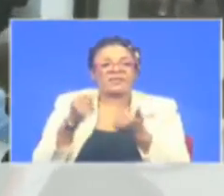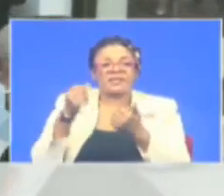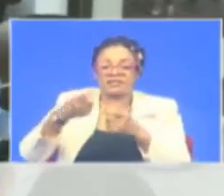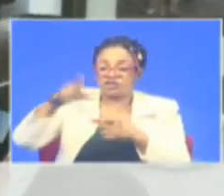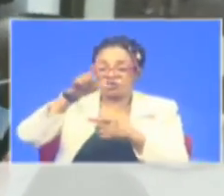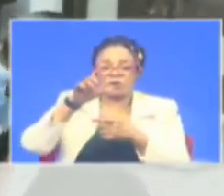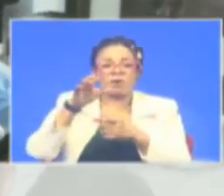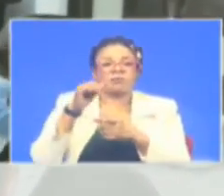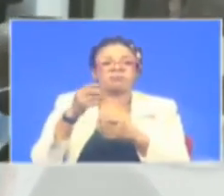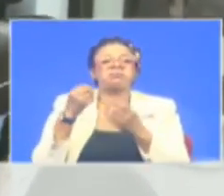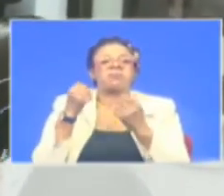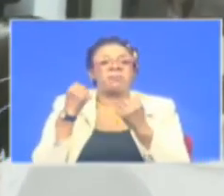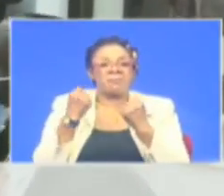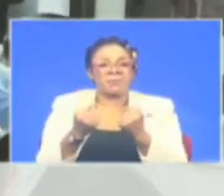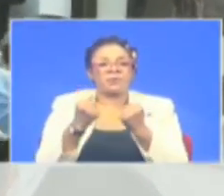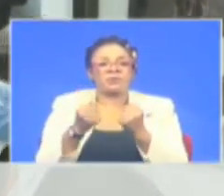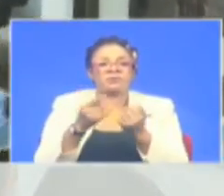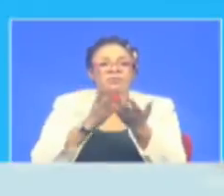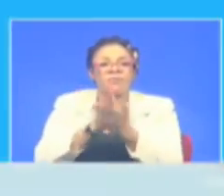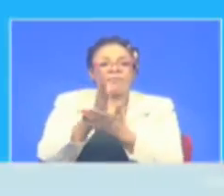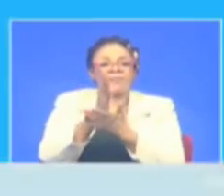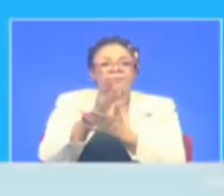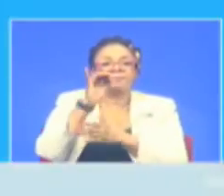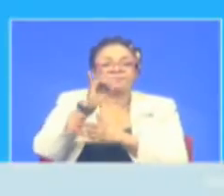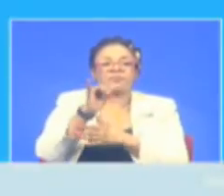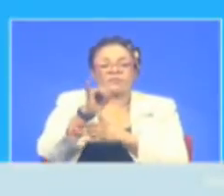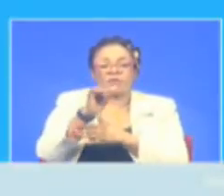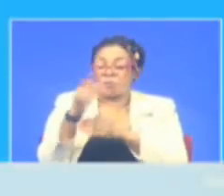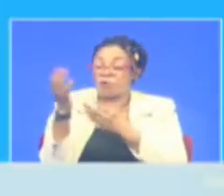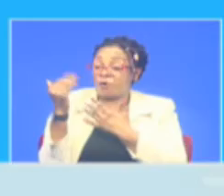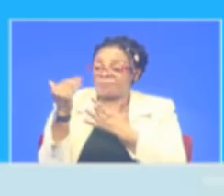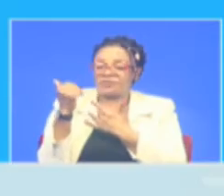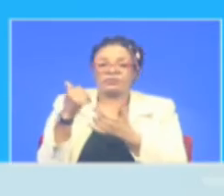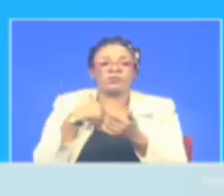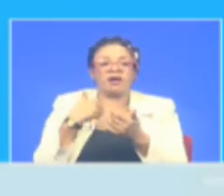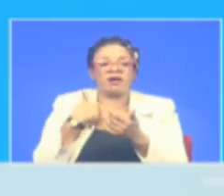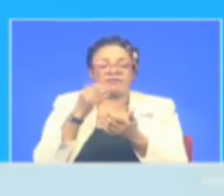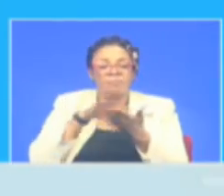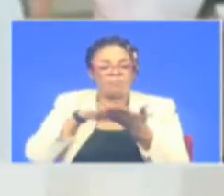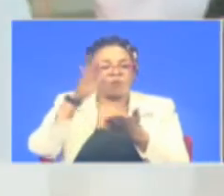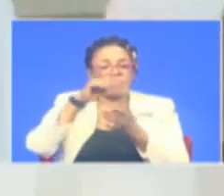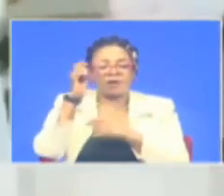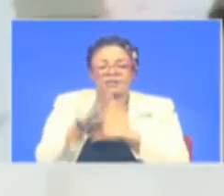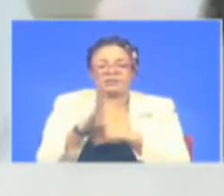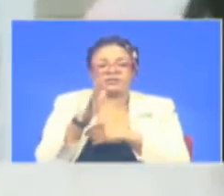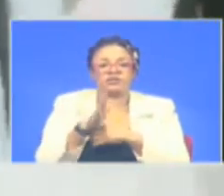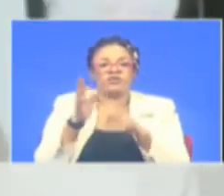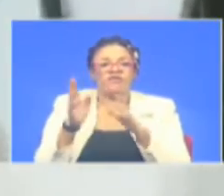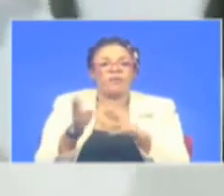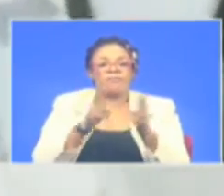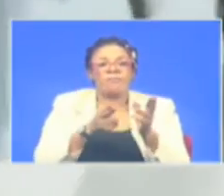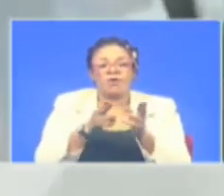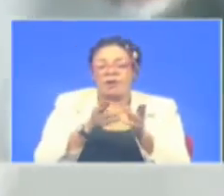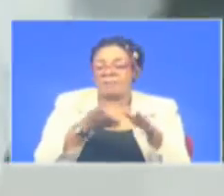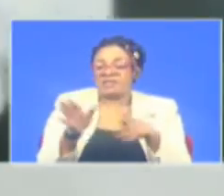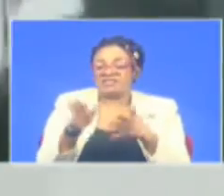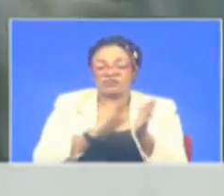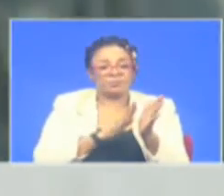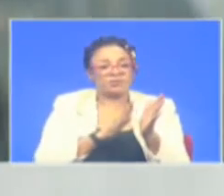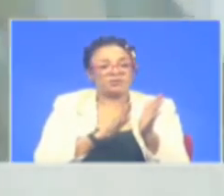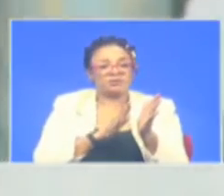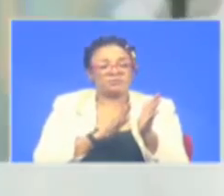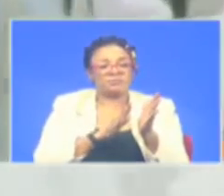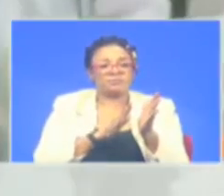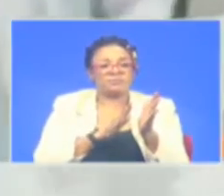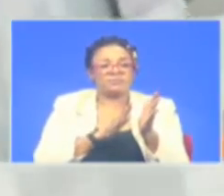are attaining through the mergers and acquisitions will hopefully rope in more Kenyans to formal financial platforms. It's a